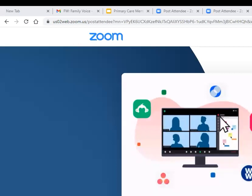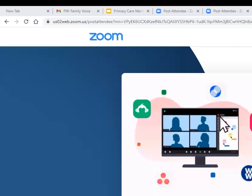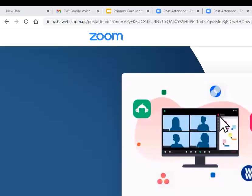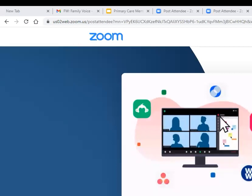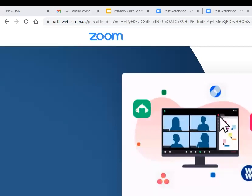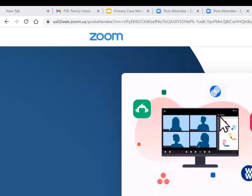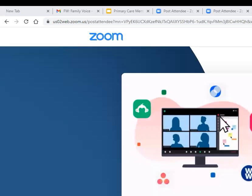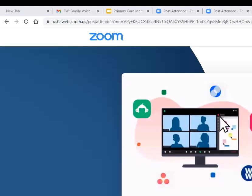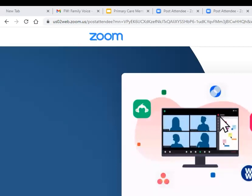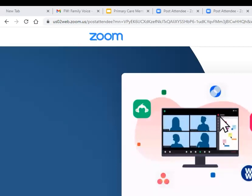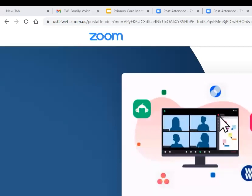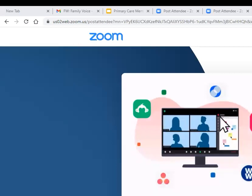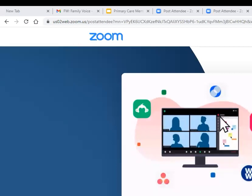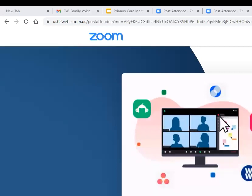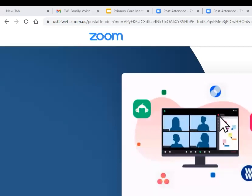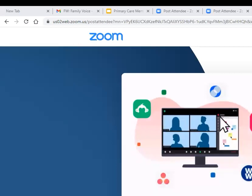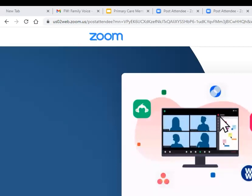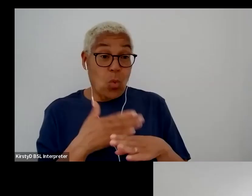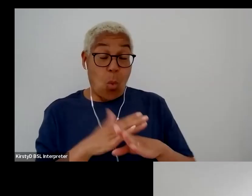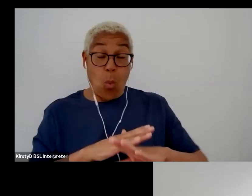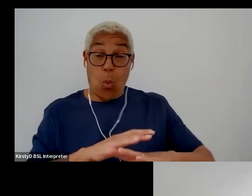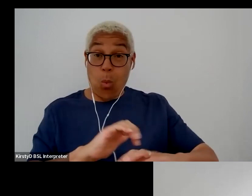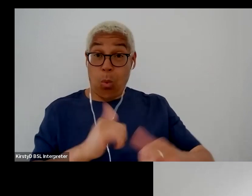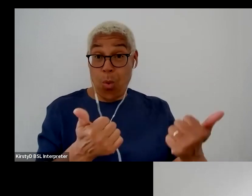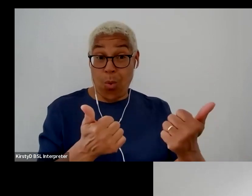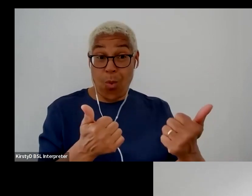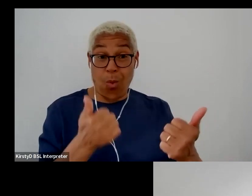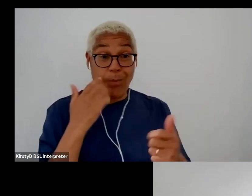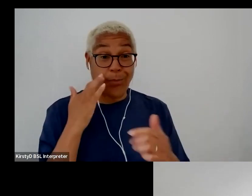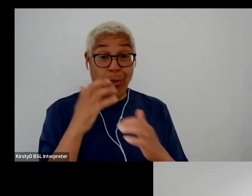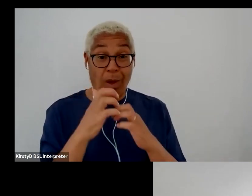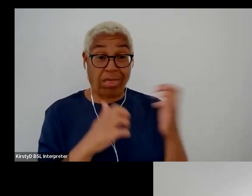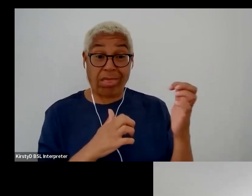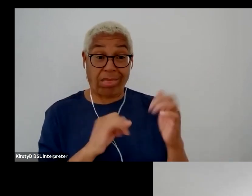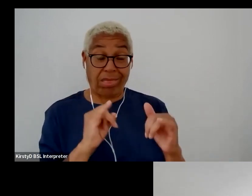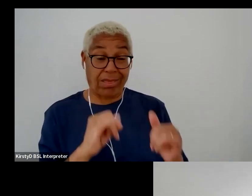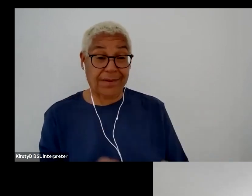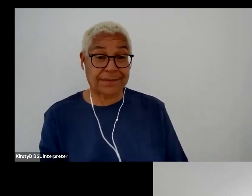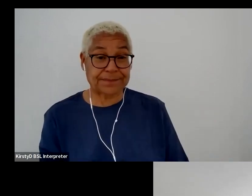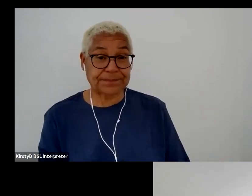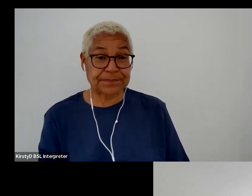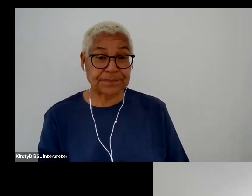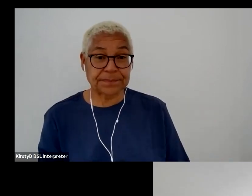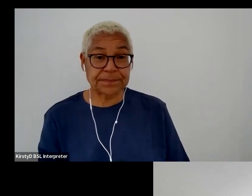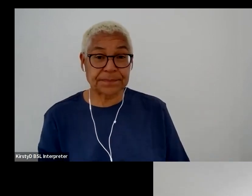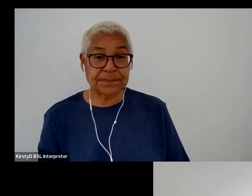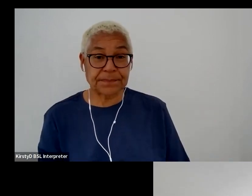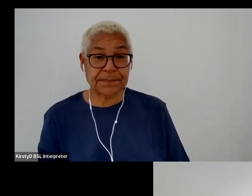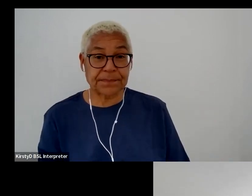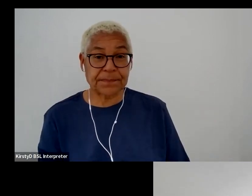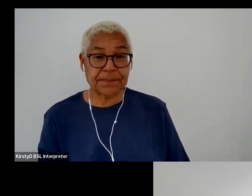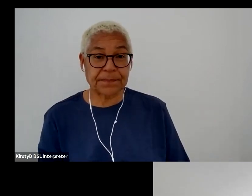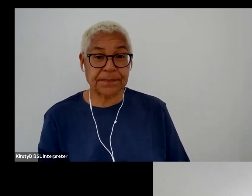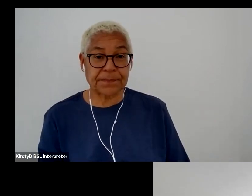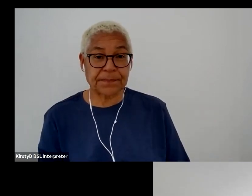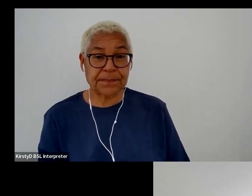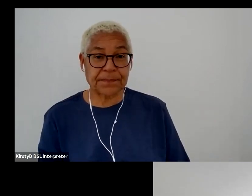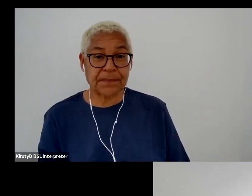Technology is really good if it works, isn't it? It works. I know. I'm so used to Teams. I wasn't sure how to share screens on